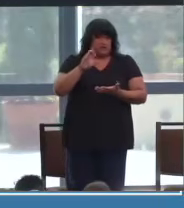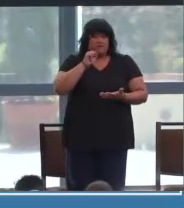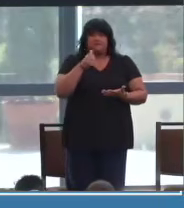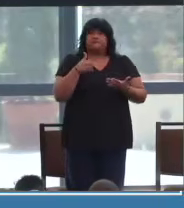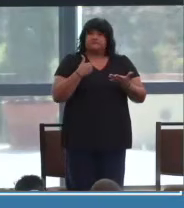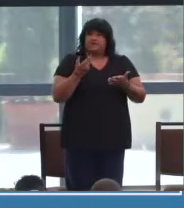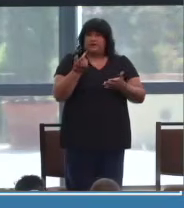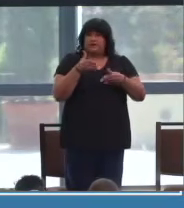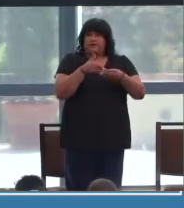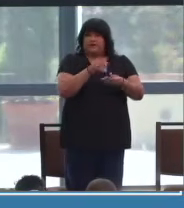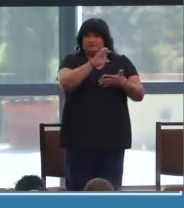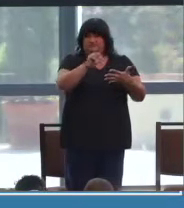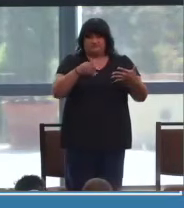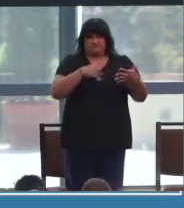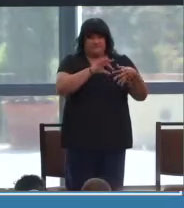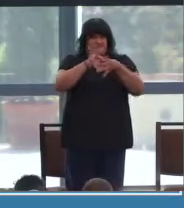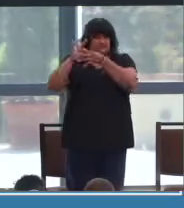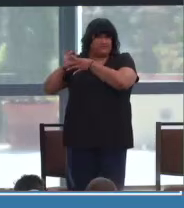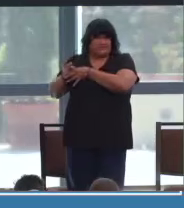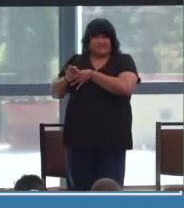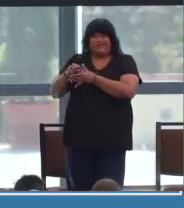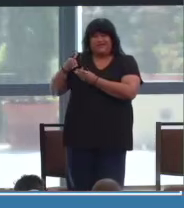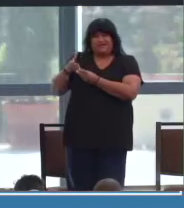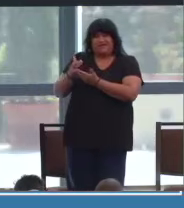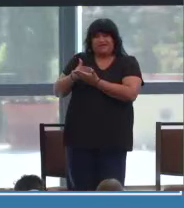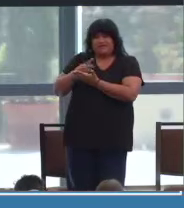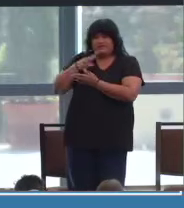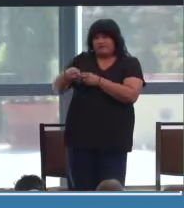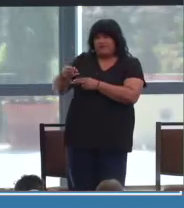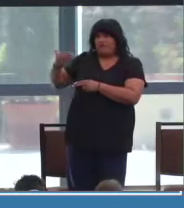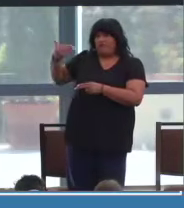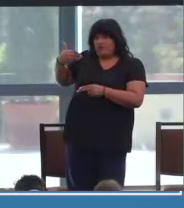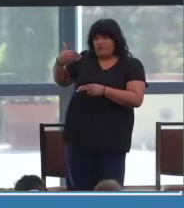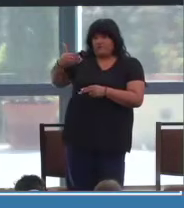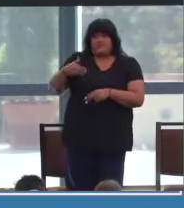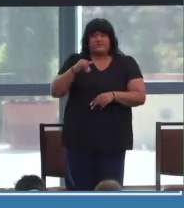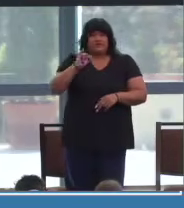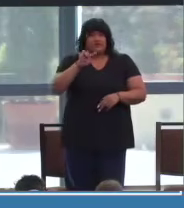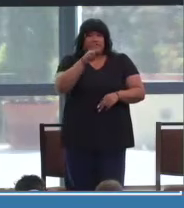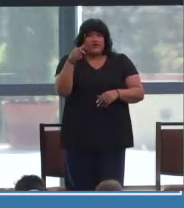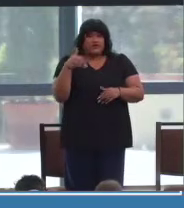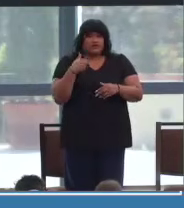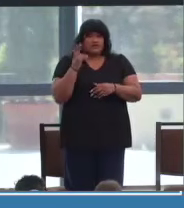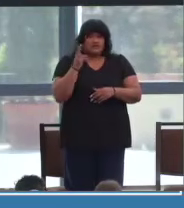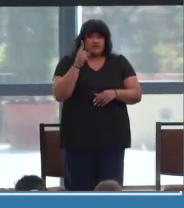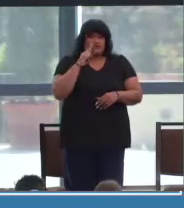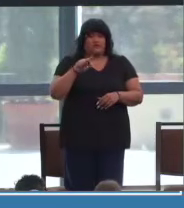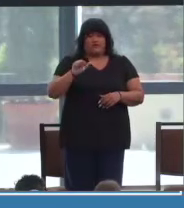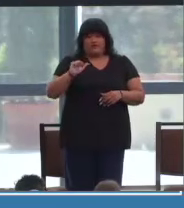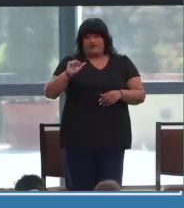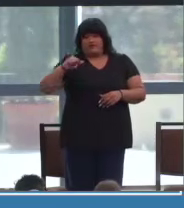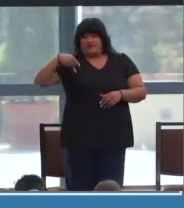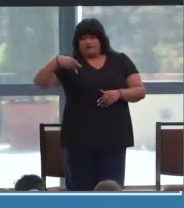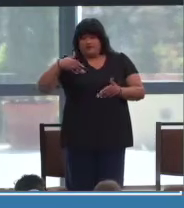Rheumatology. This goes back to those guidelines that I mentioned. So again, if you have a history of antiphospholipid antibody